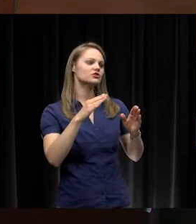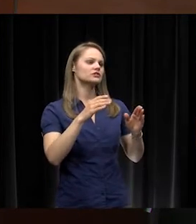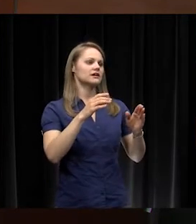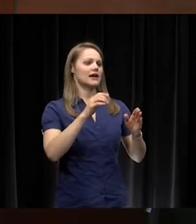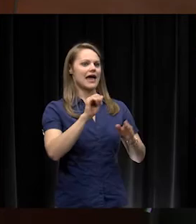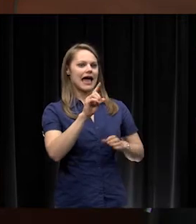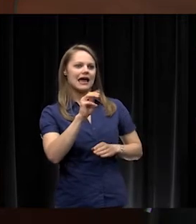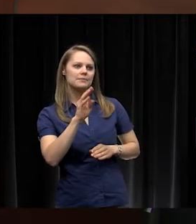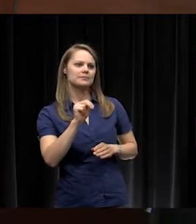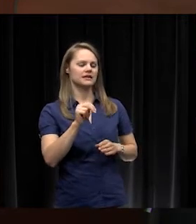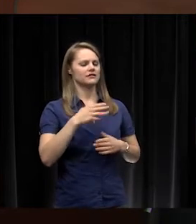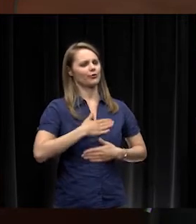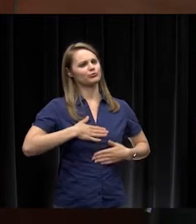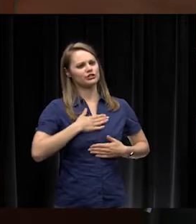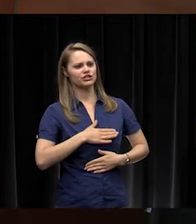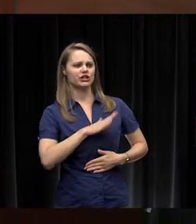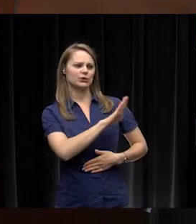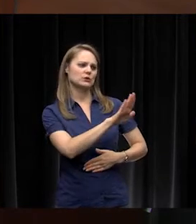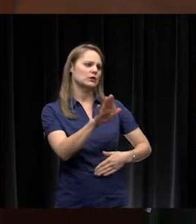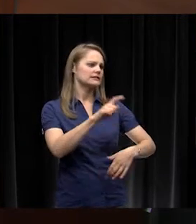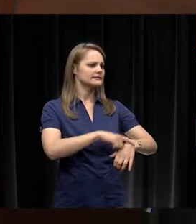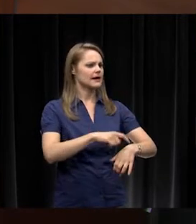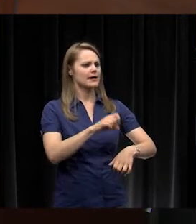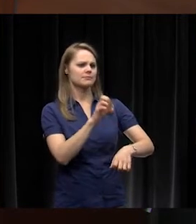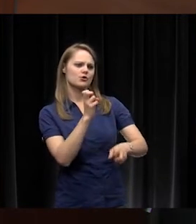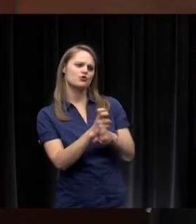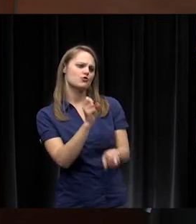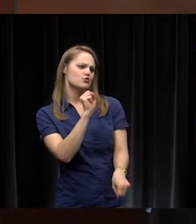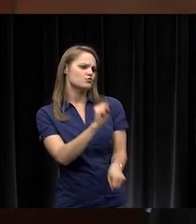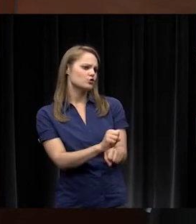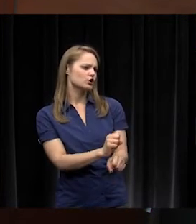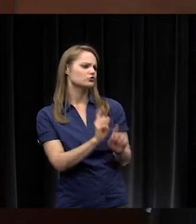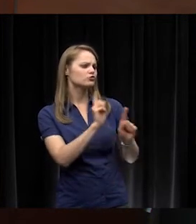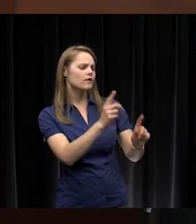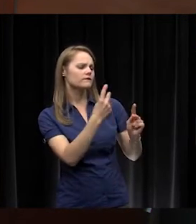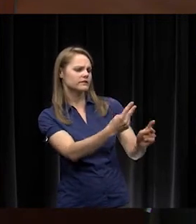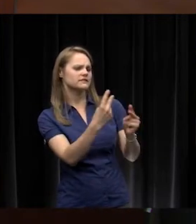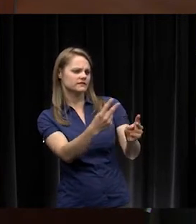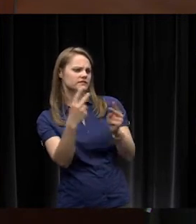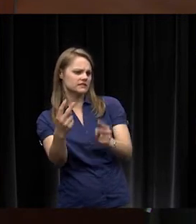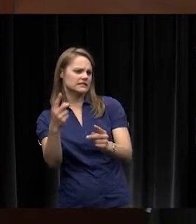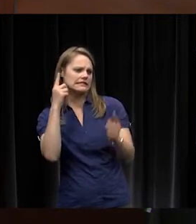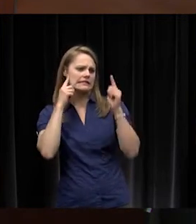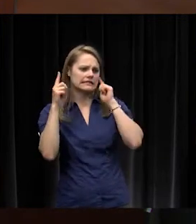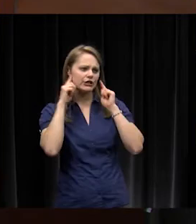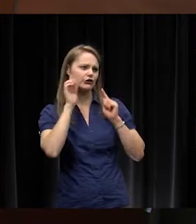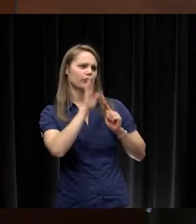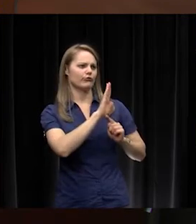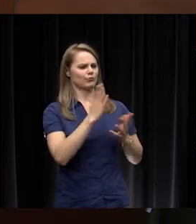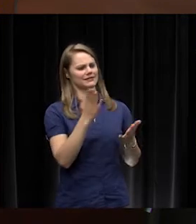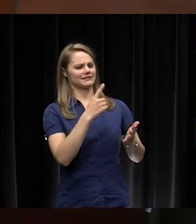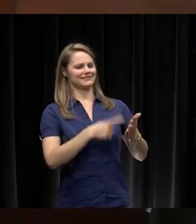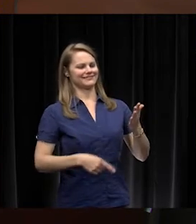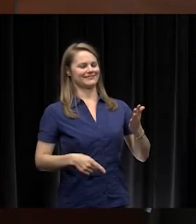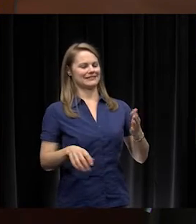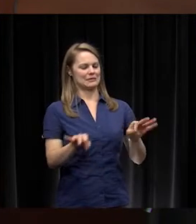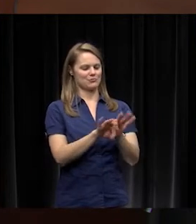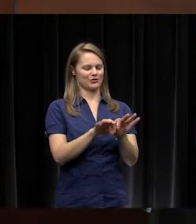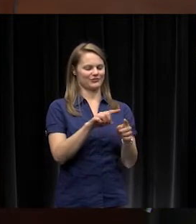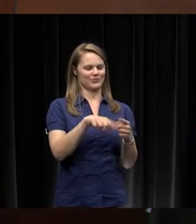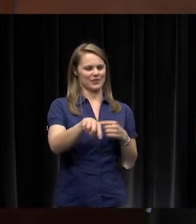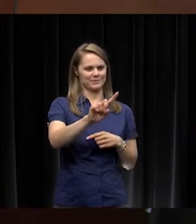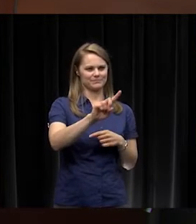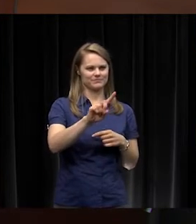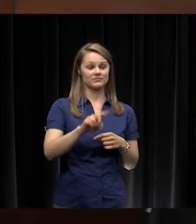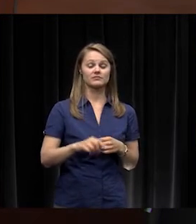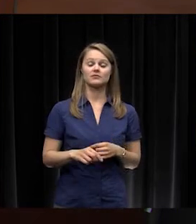all your time and all your effort in getting out there and getting to hear, you know, things that are important to them. So looking for a motion for 7.03, please. I